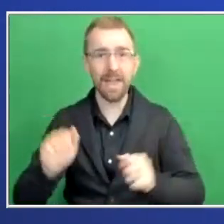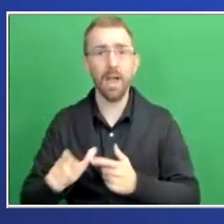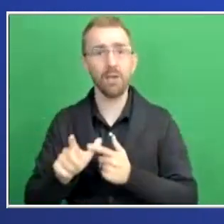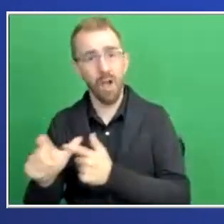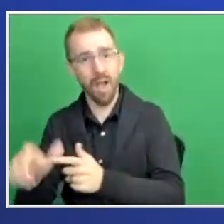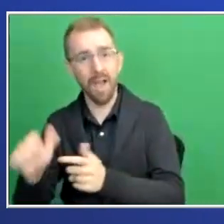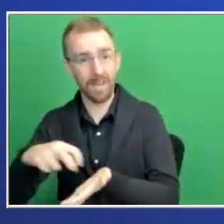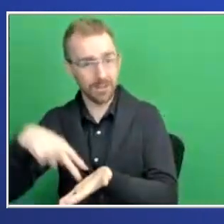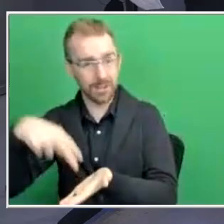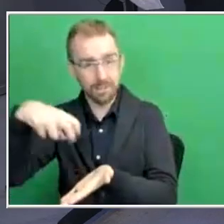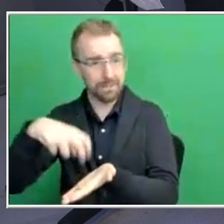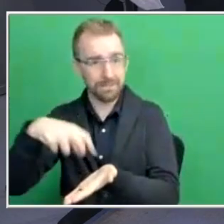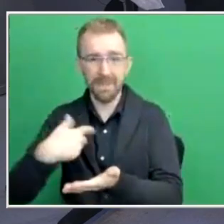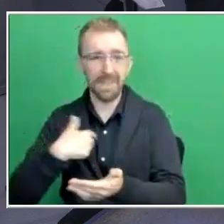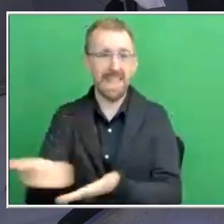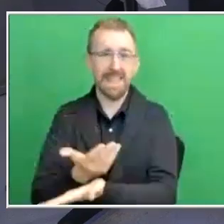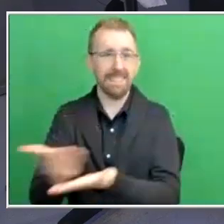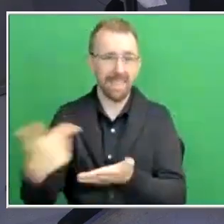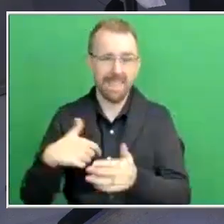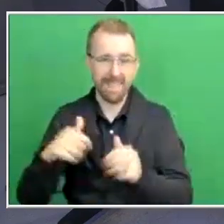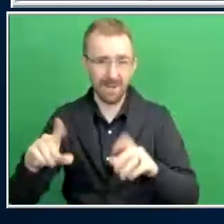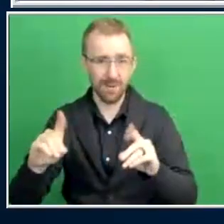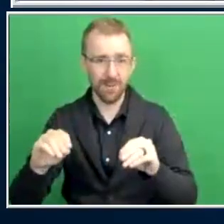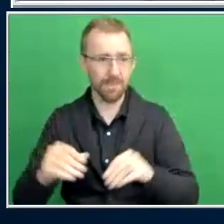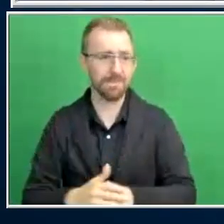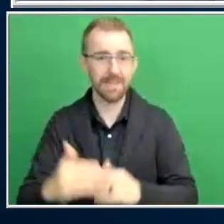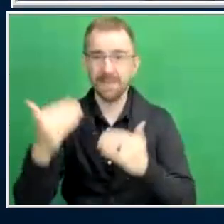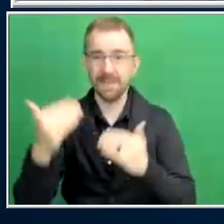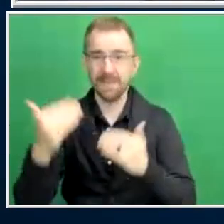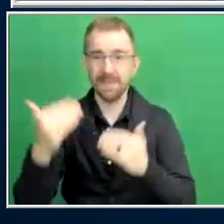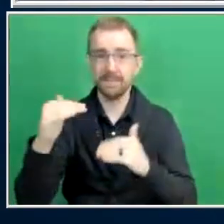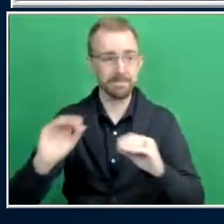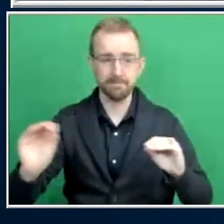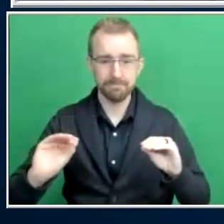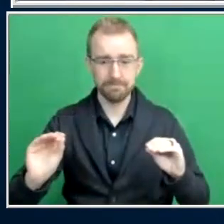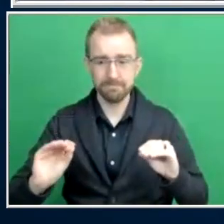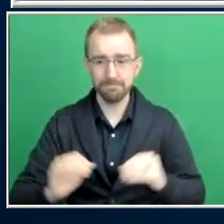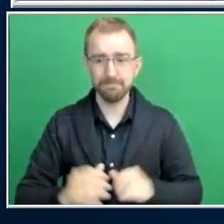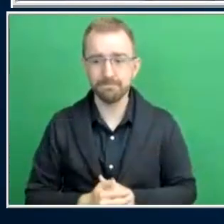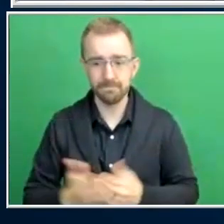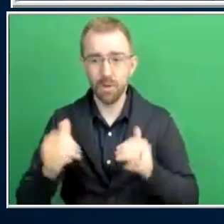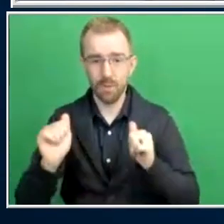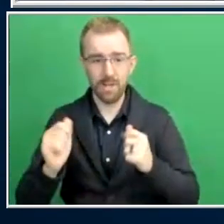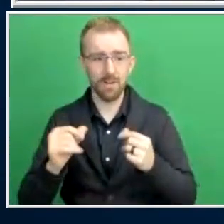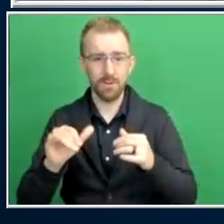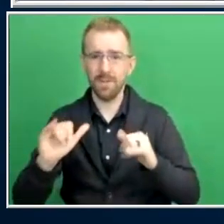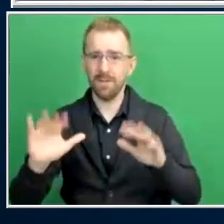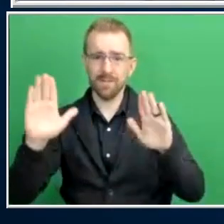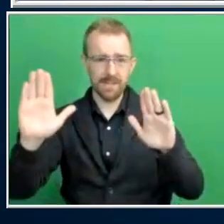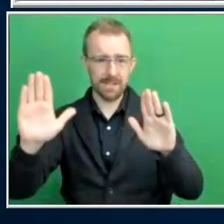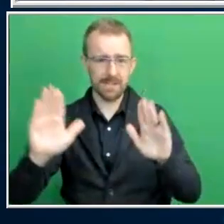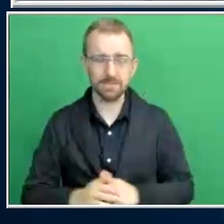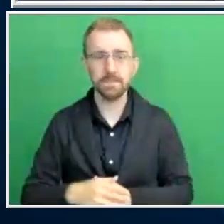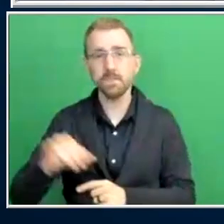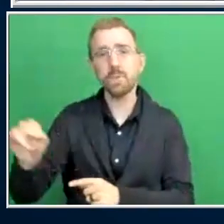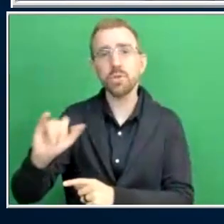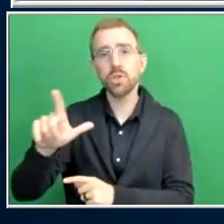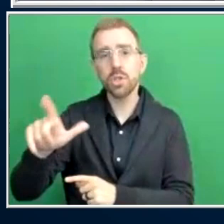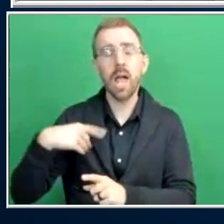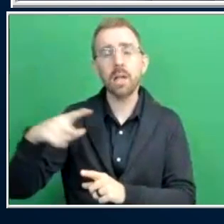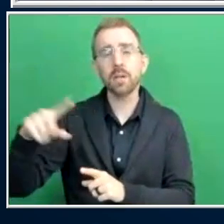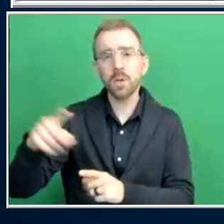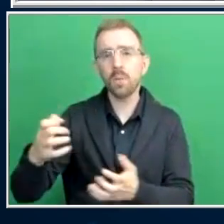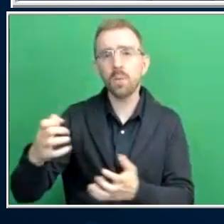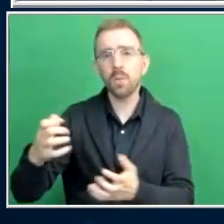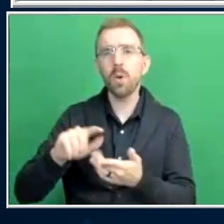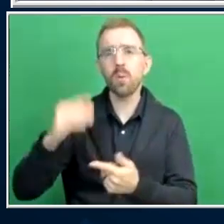do everything. That's pretty awesome. So no limitations. No limitations. In what you can do. That's fantastic. No. And Jill has a question. She wants to know,